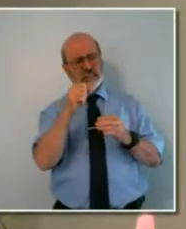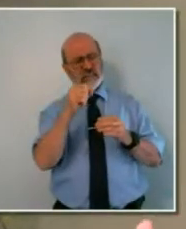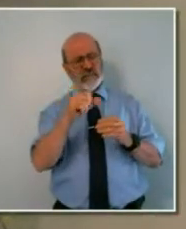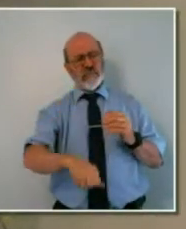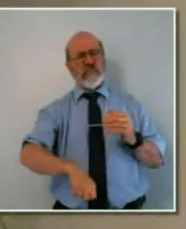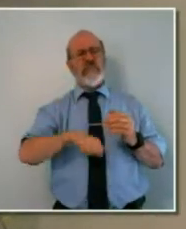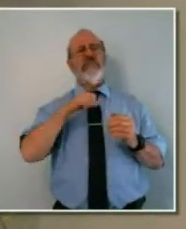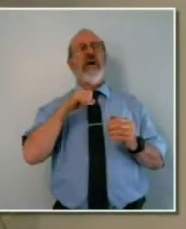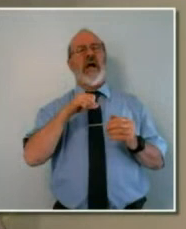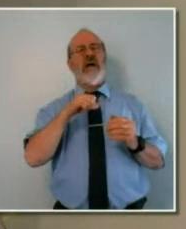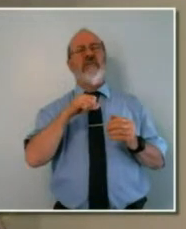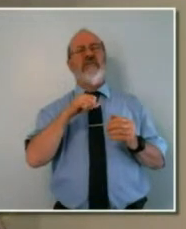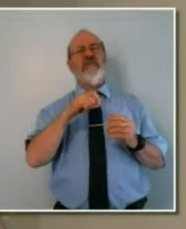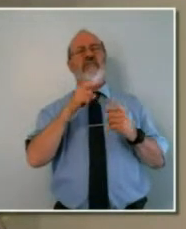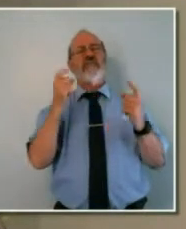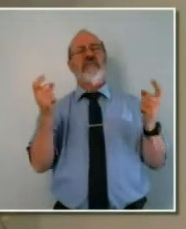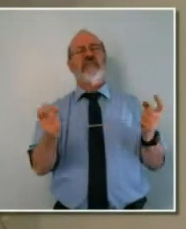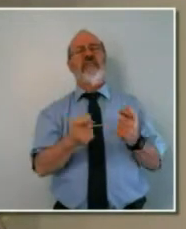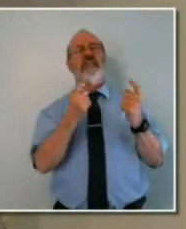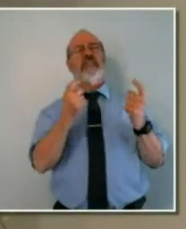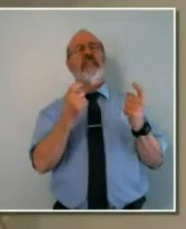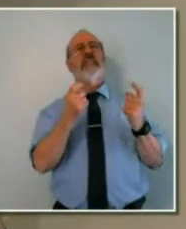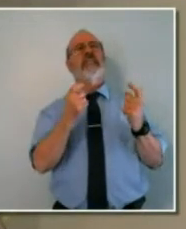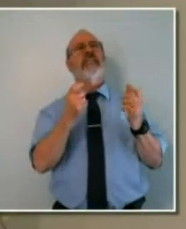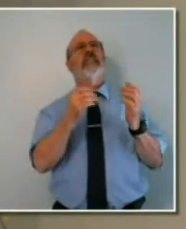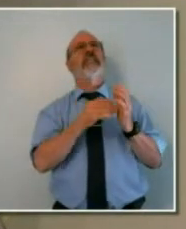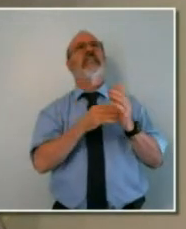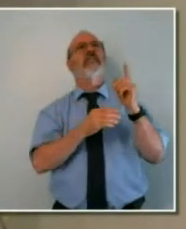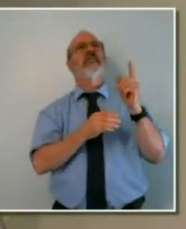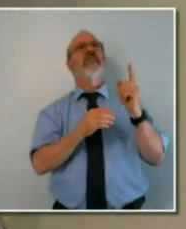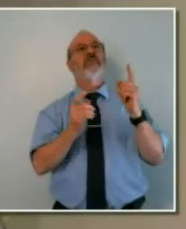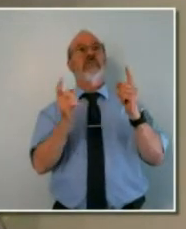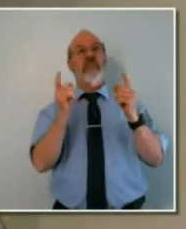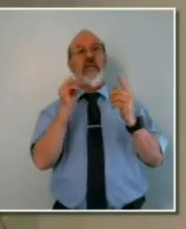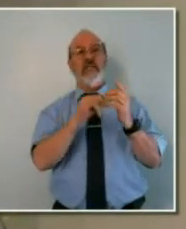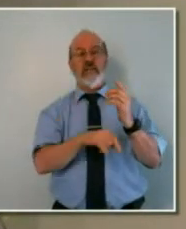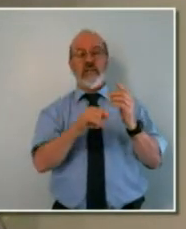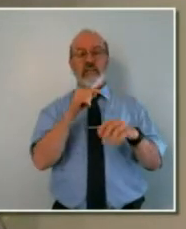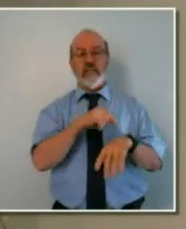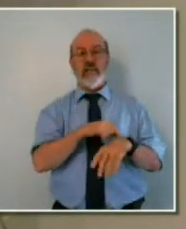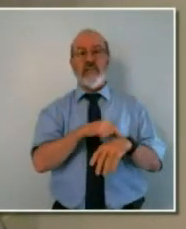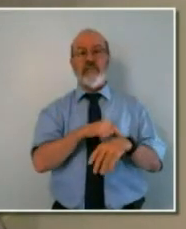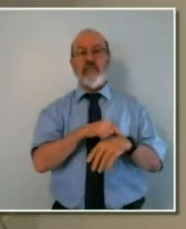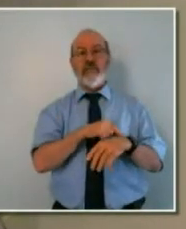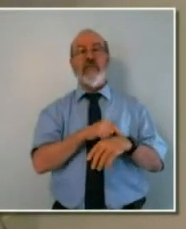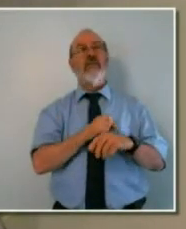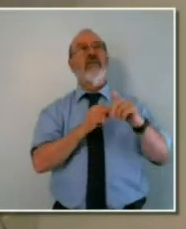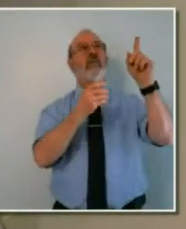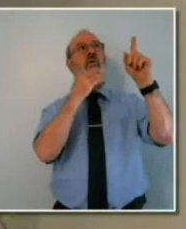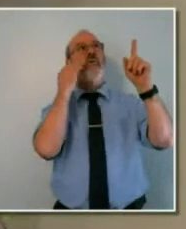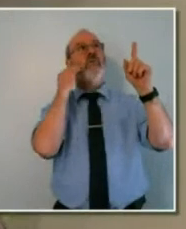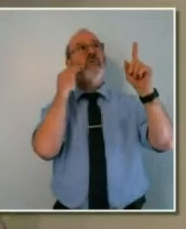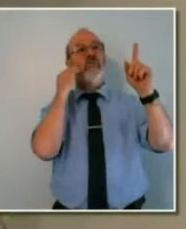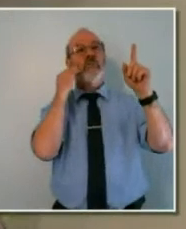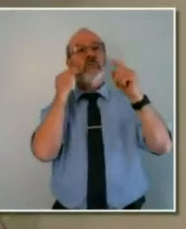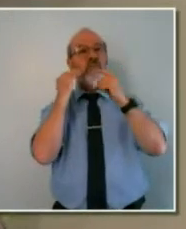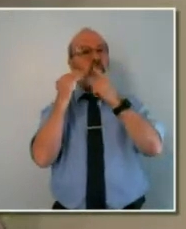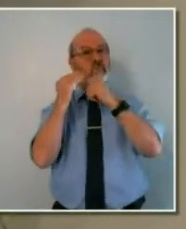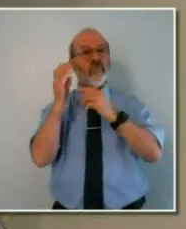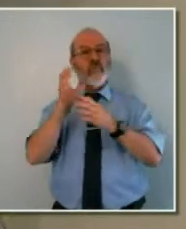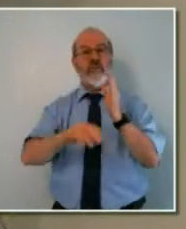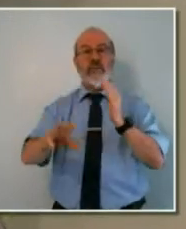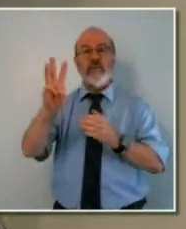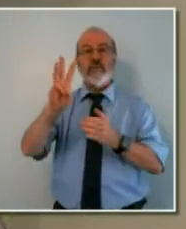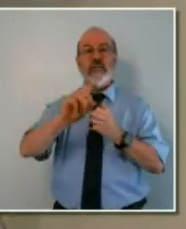have transgressed. Until that time, he's going to return to his place. So look at chapter 6 and verse